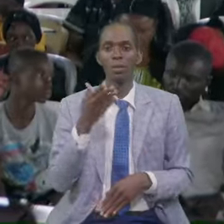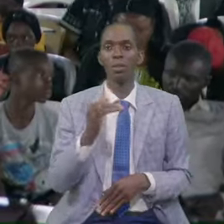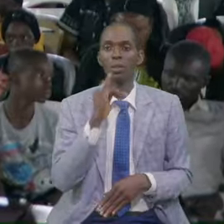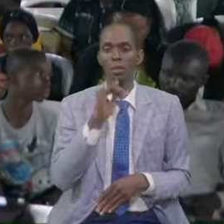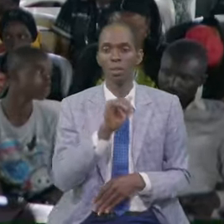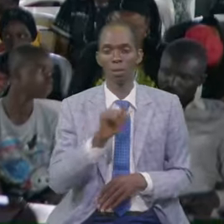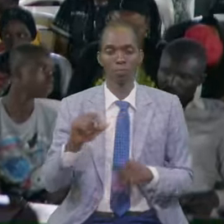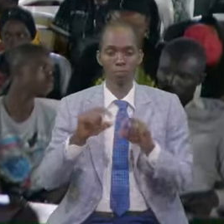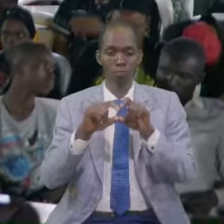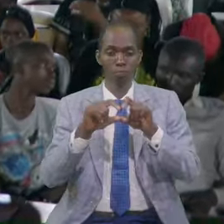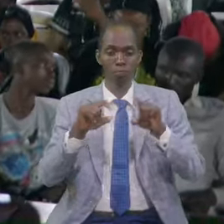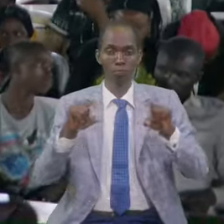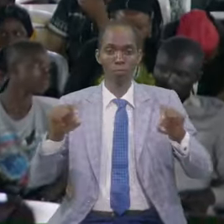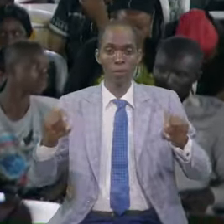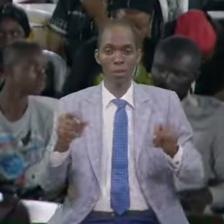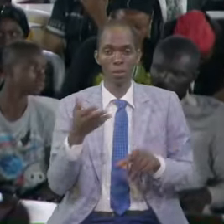below